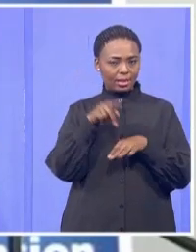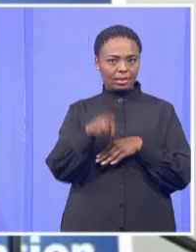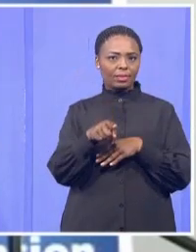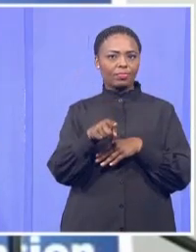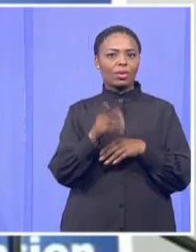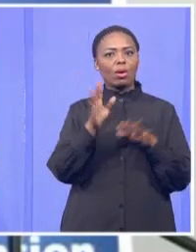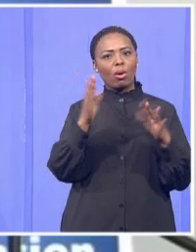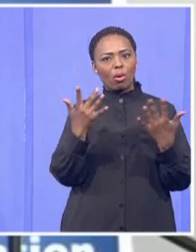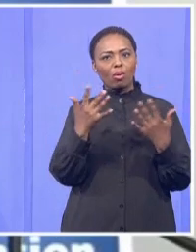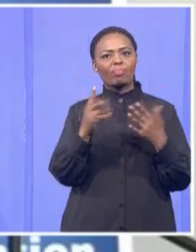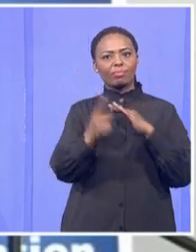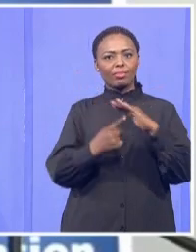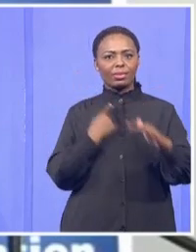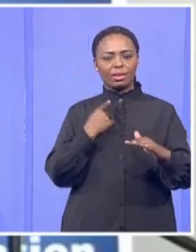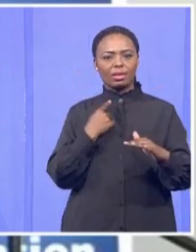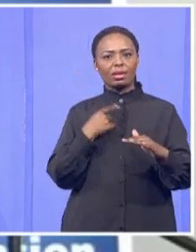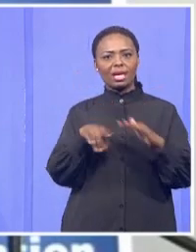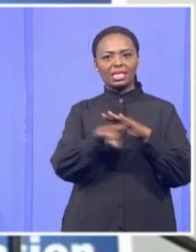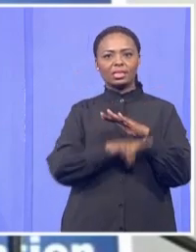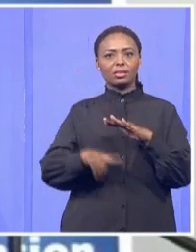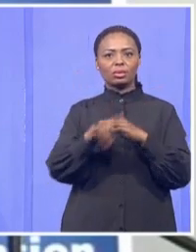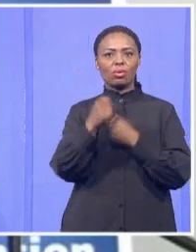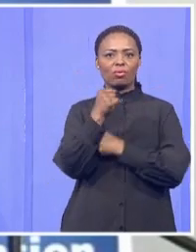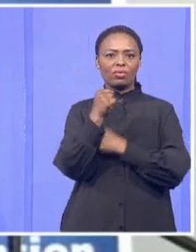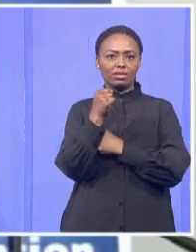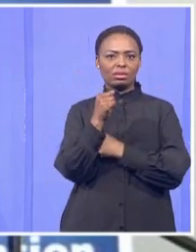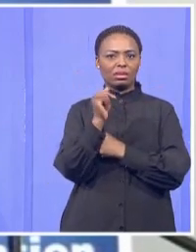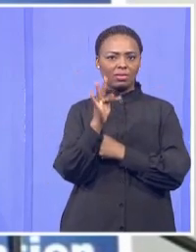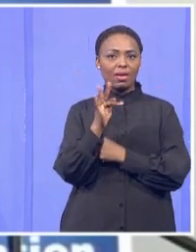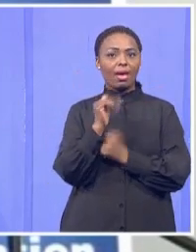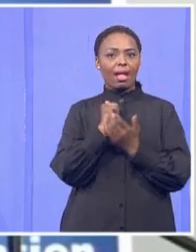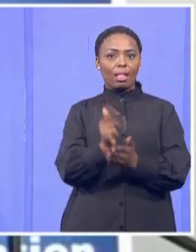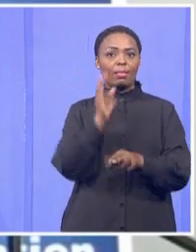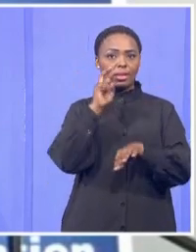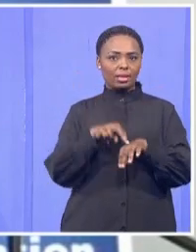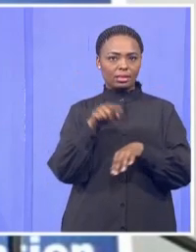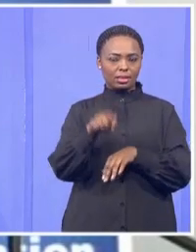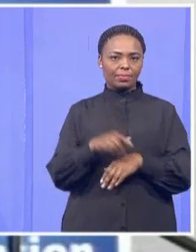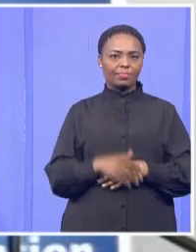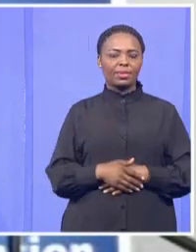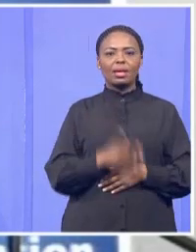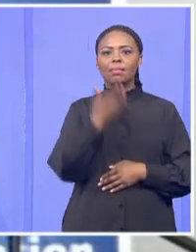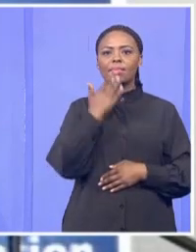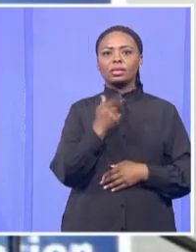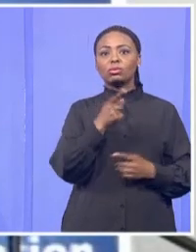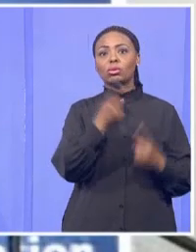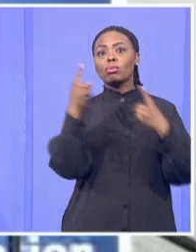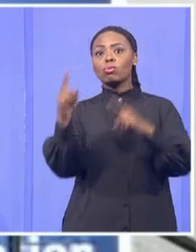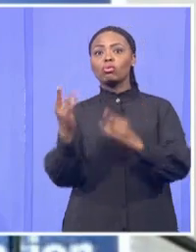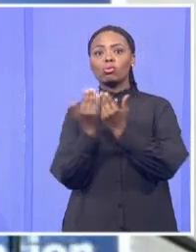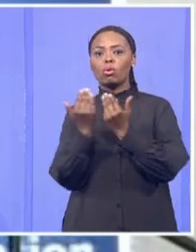our district offices. Please don't visit schools.